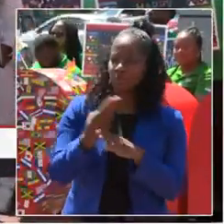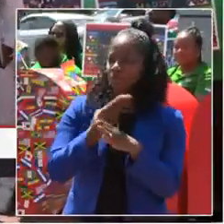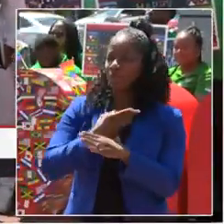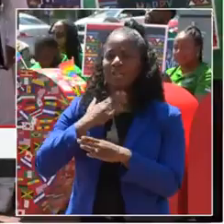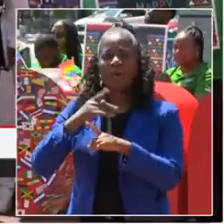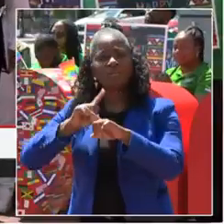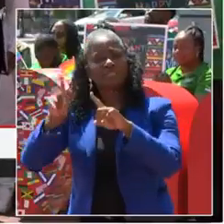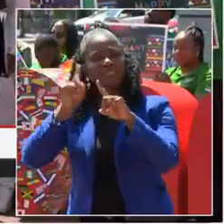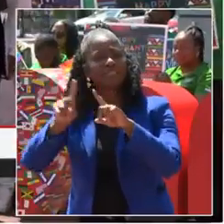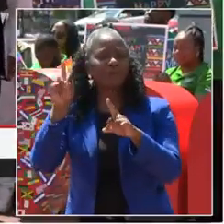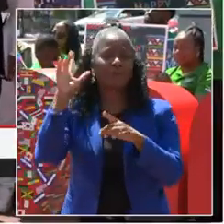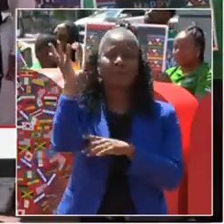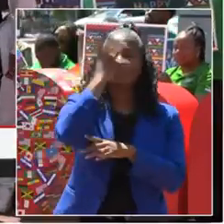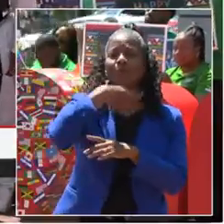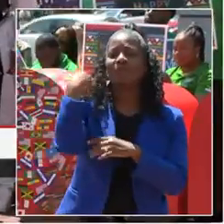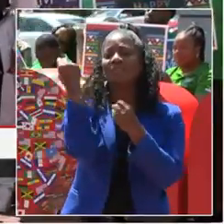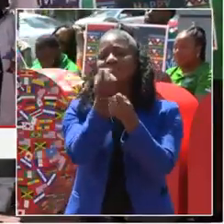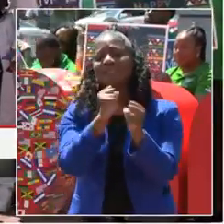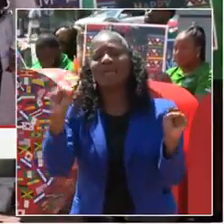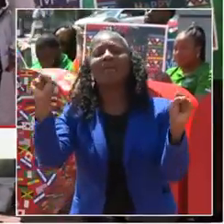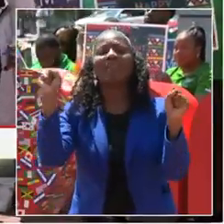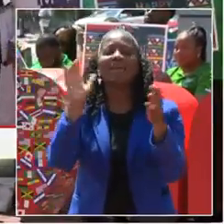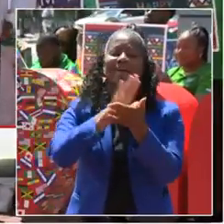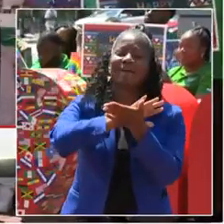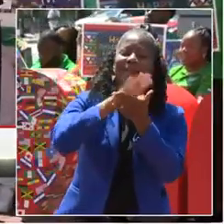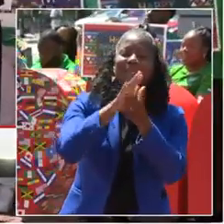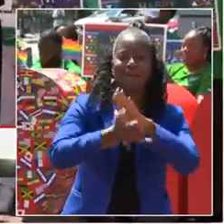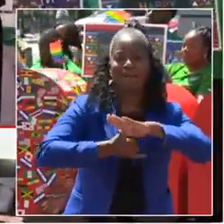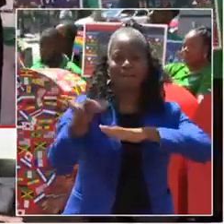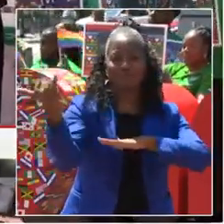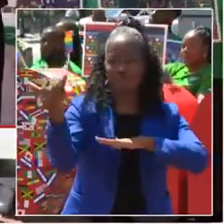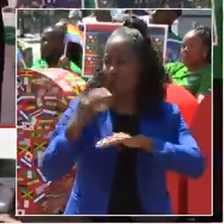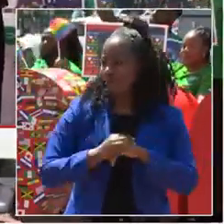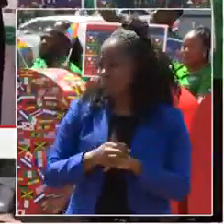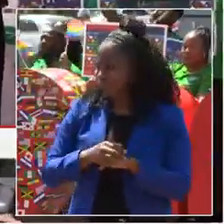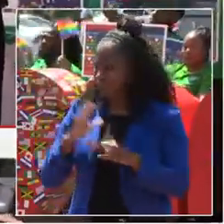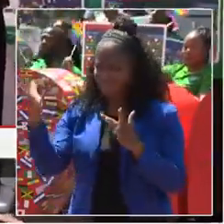beautiful, safe, and clean Metro. Let's hear it for our Metro.